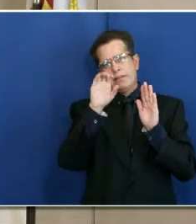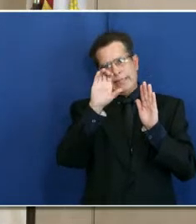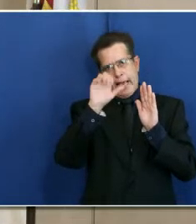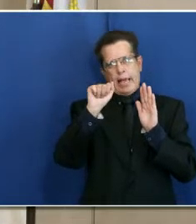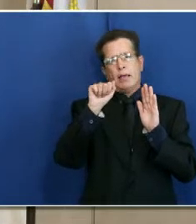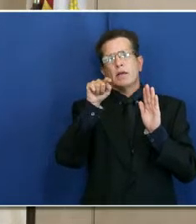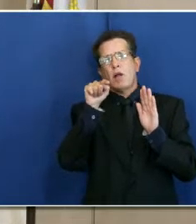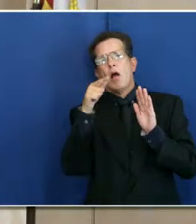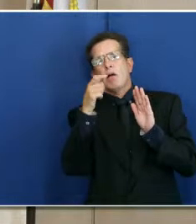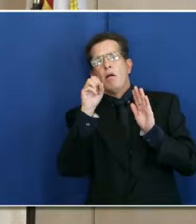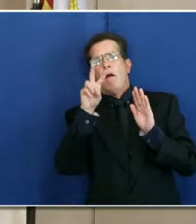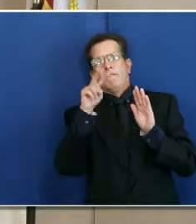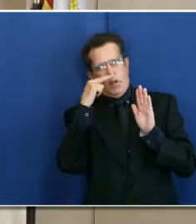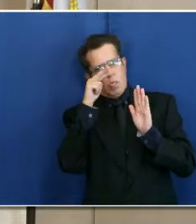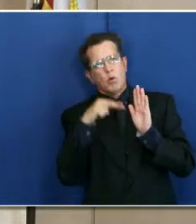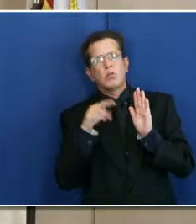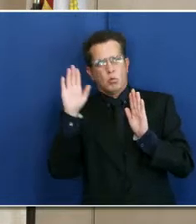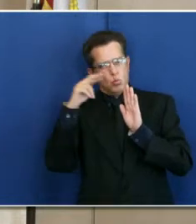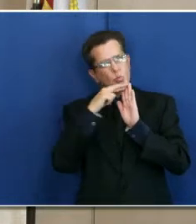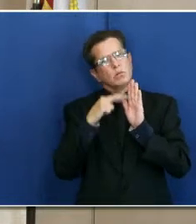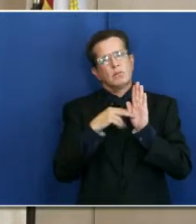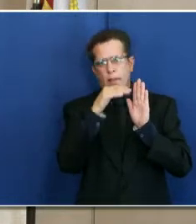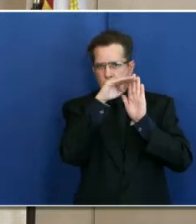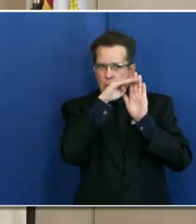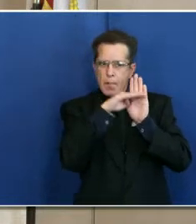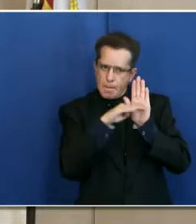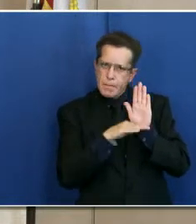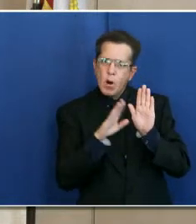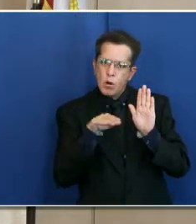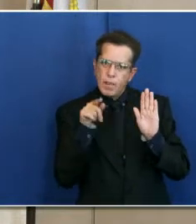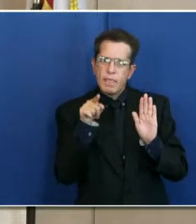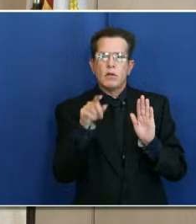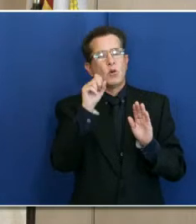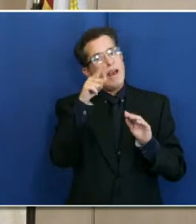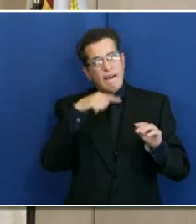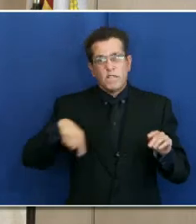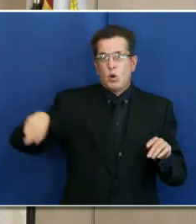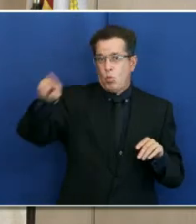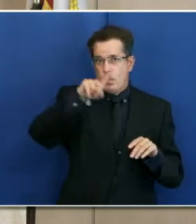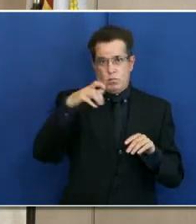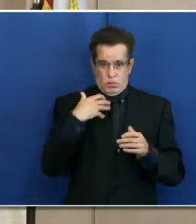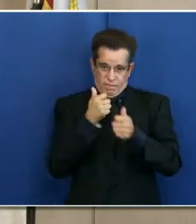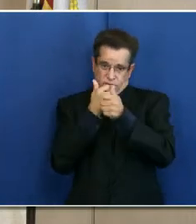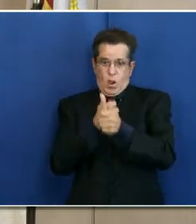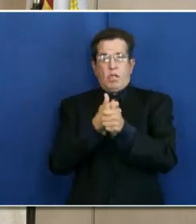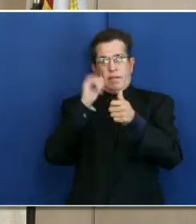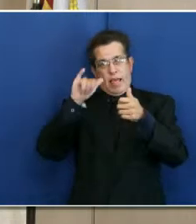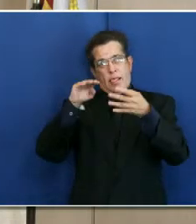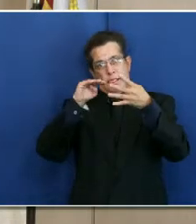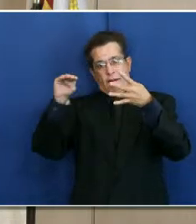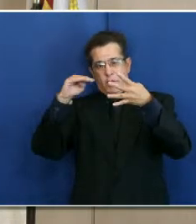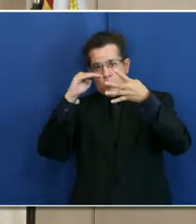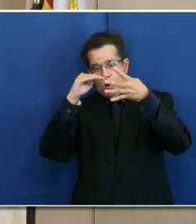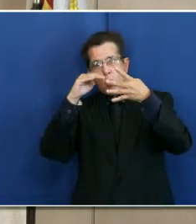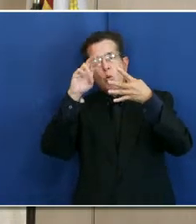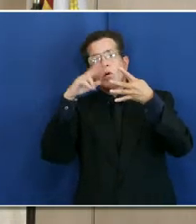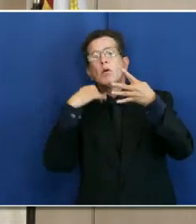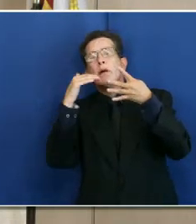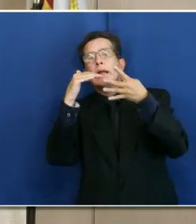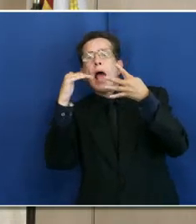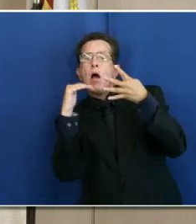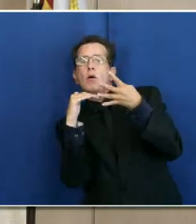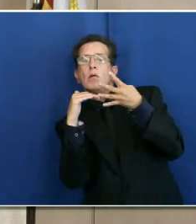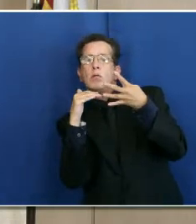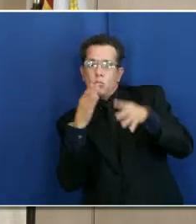COVID19.ca.gov. So to everyone, in order to maintain our current status or to move to a lower